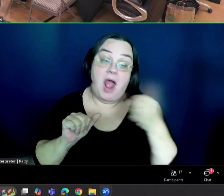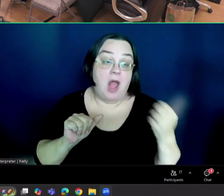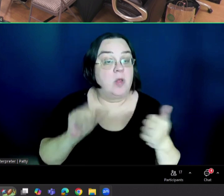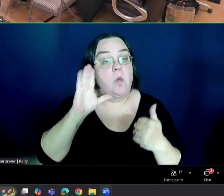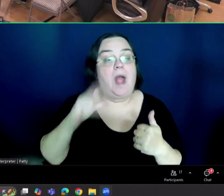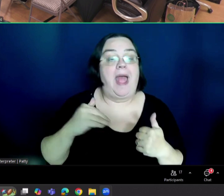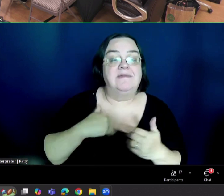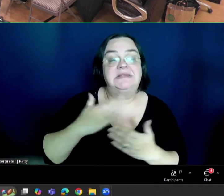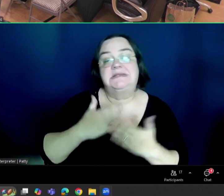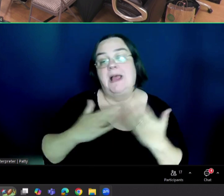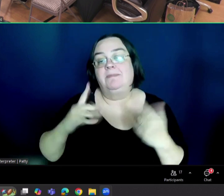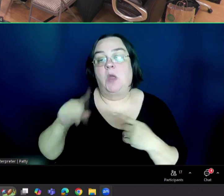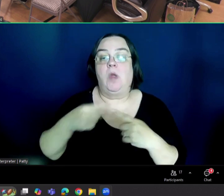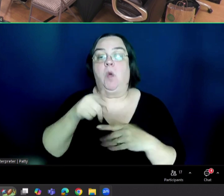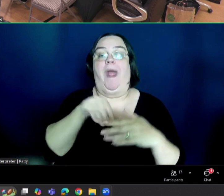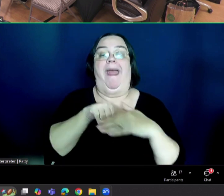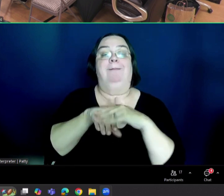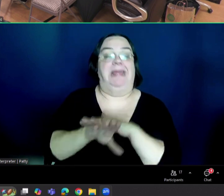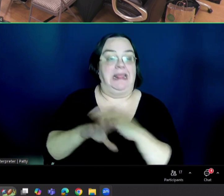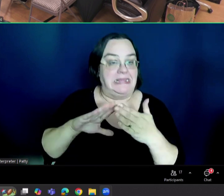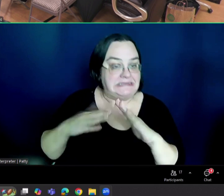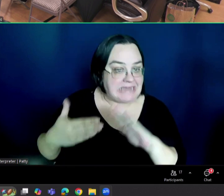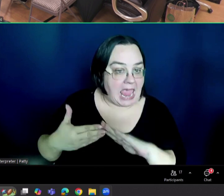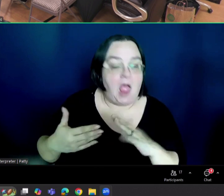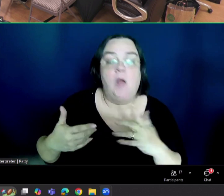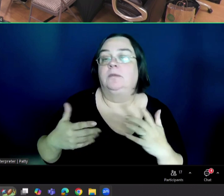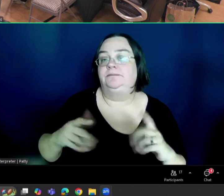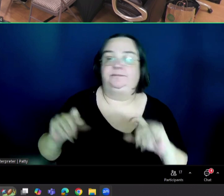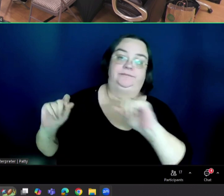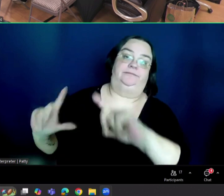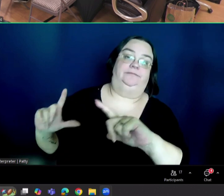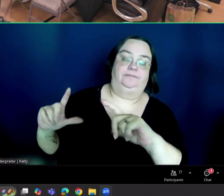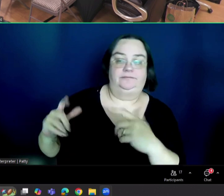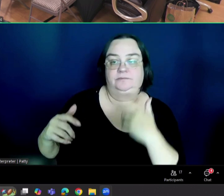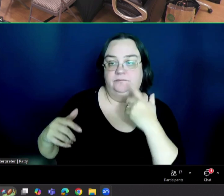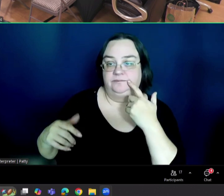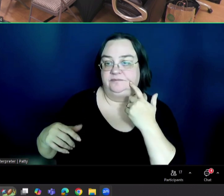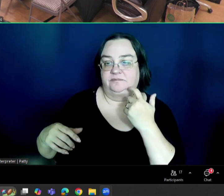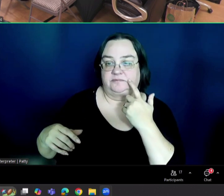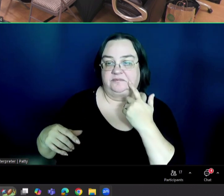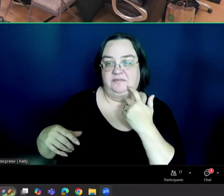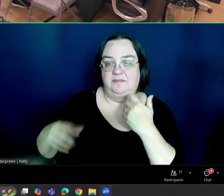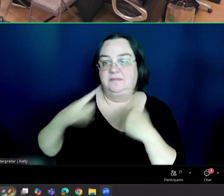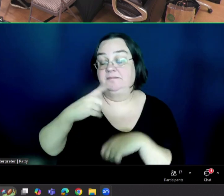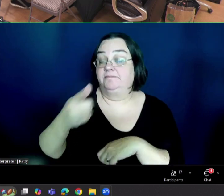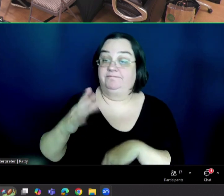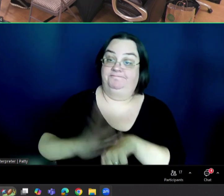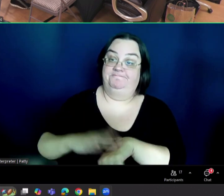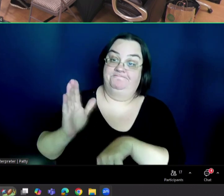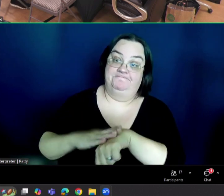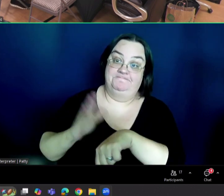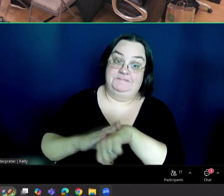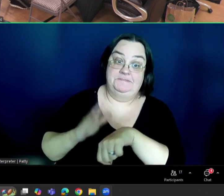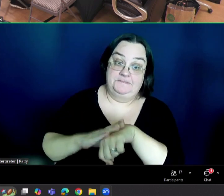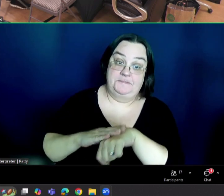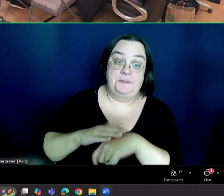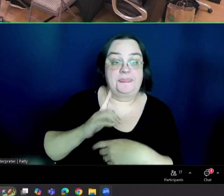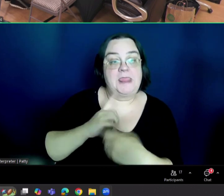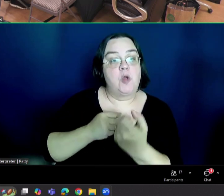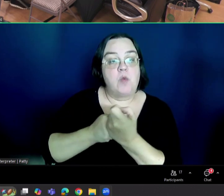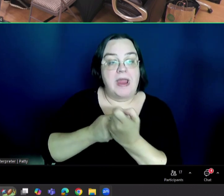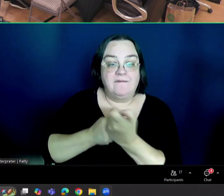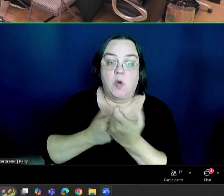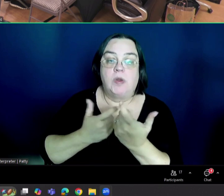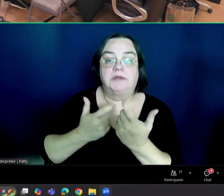when you kind of come into the town. A lot of times there's a sign there where it just says, hey, we enforce speed or whatever it may